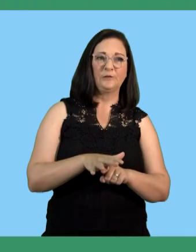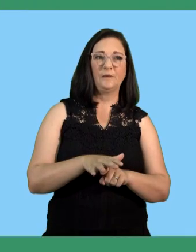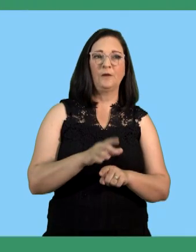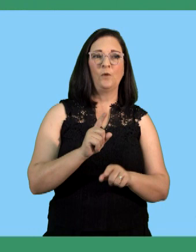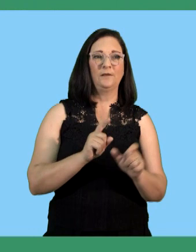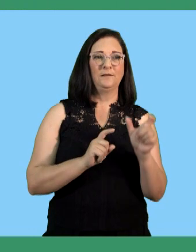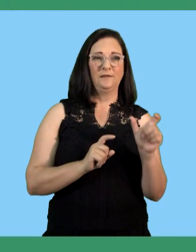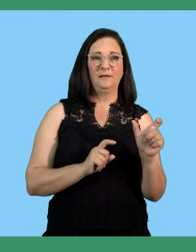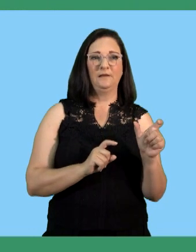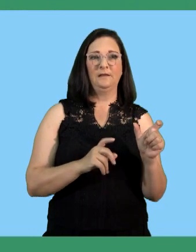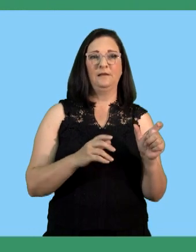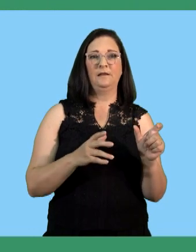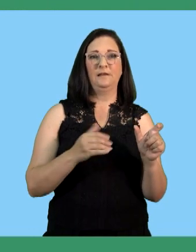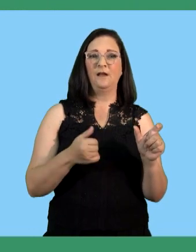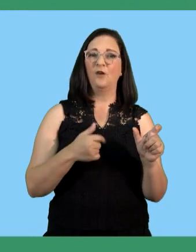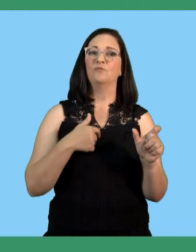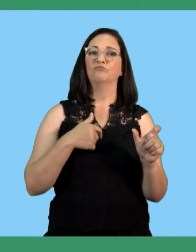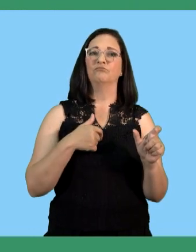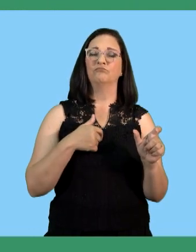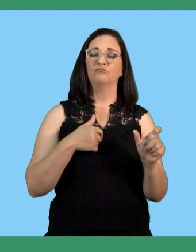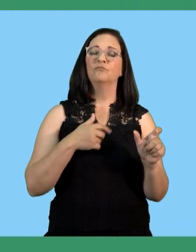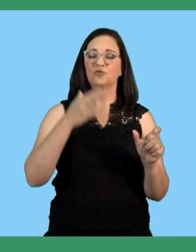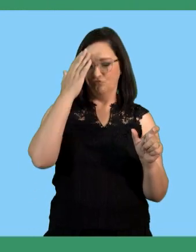the intentional, unjust, or prejudicial